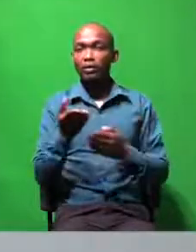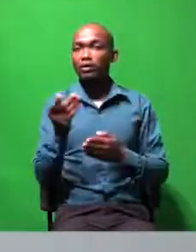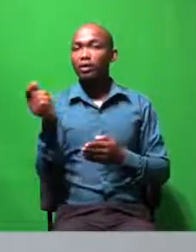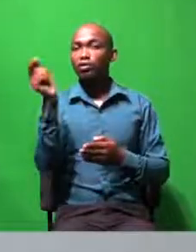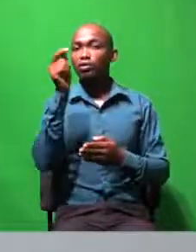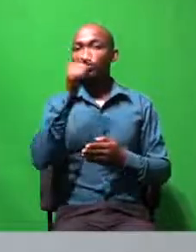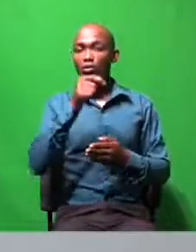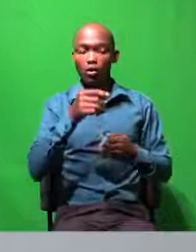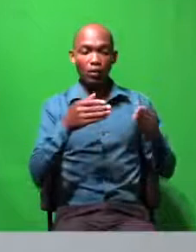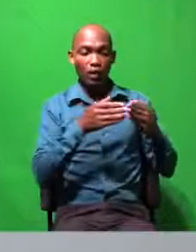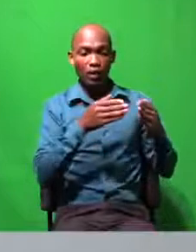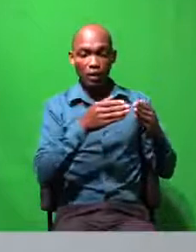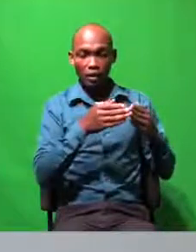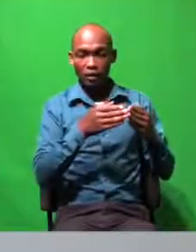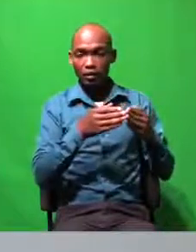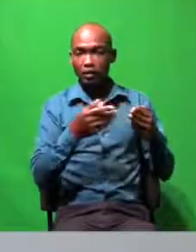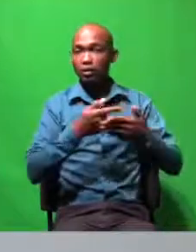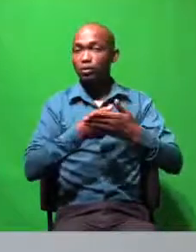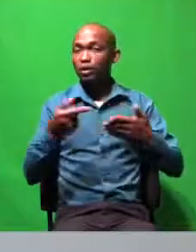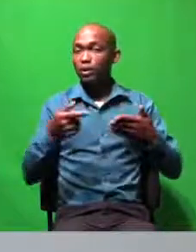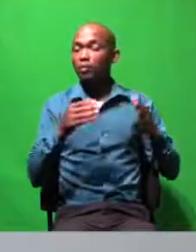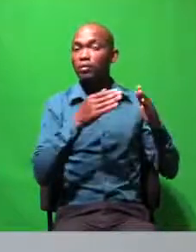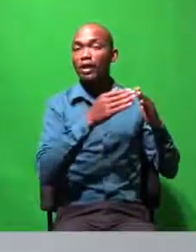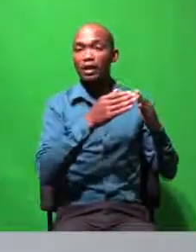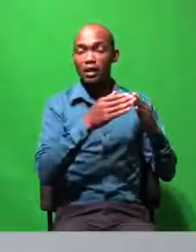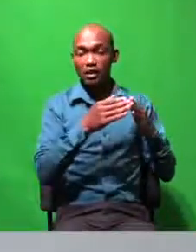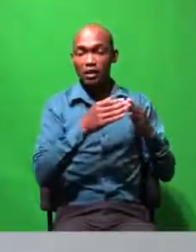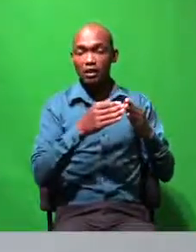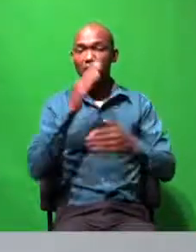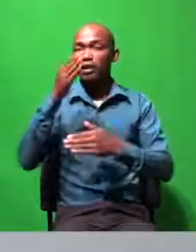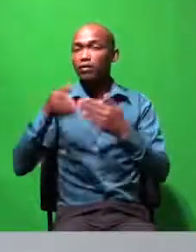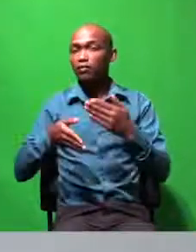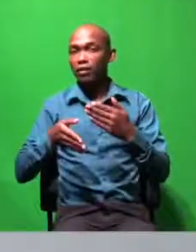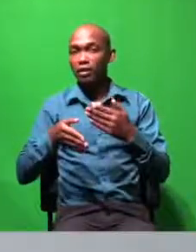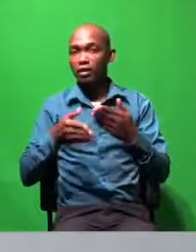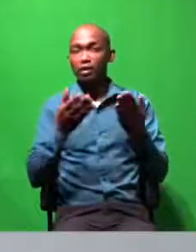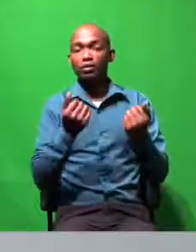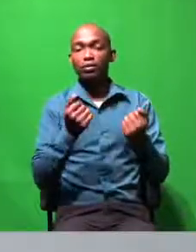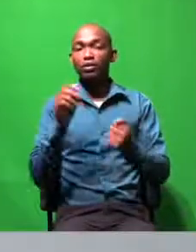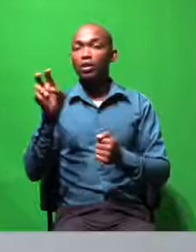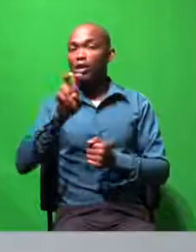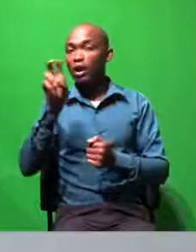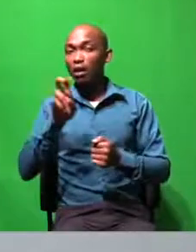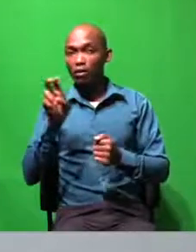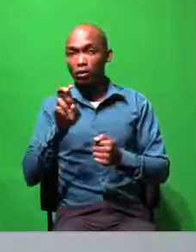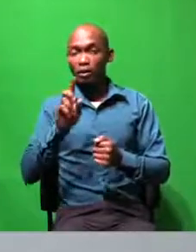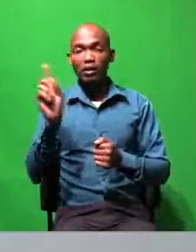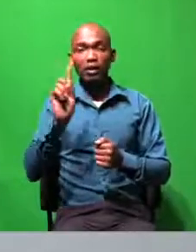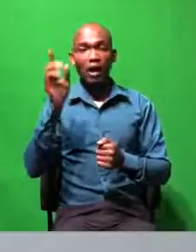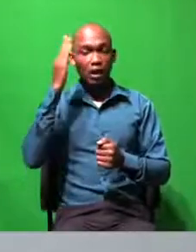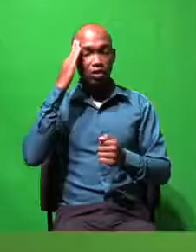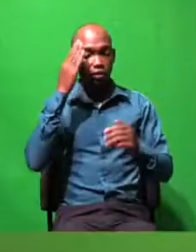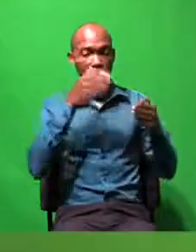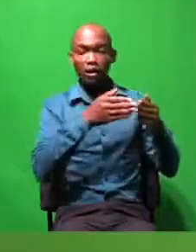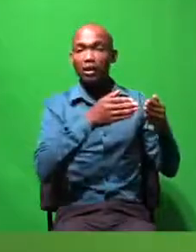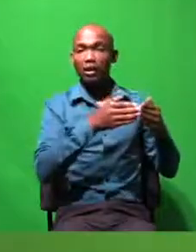draw angles, to name the angles, and finally to calculate the unknown